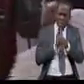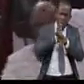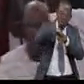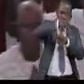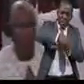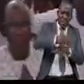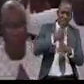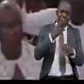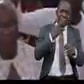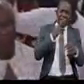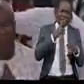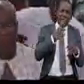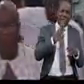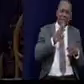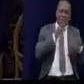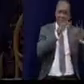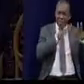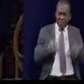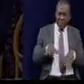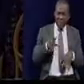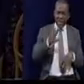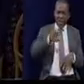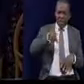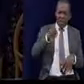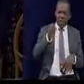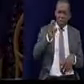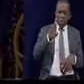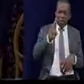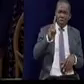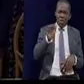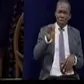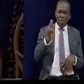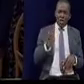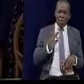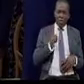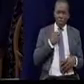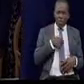be left behind in Jesus' name. Amen.